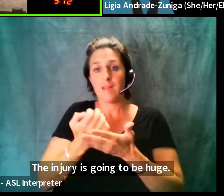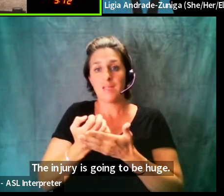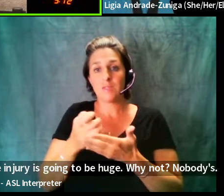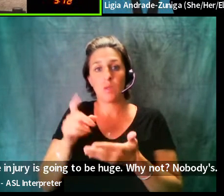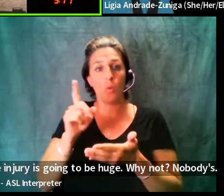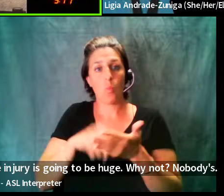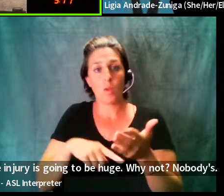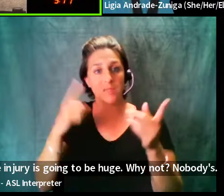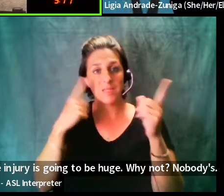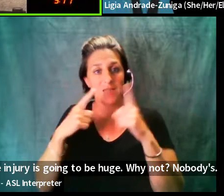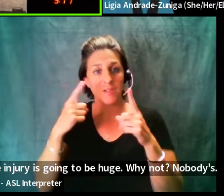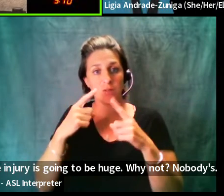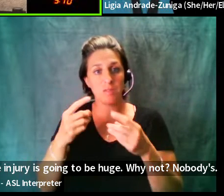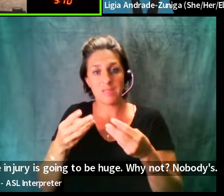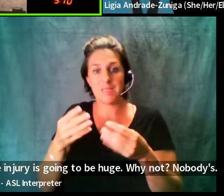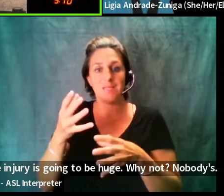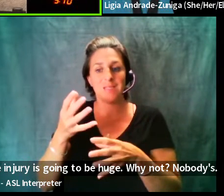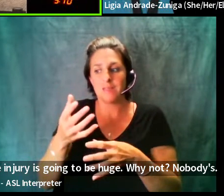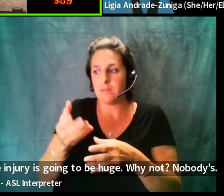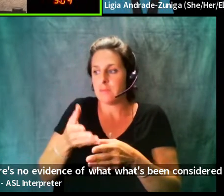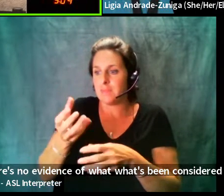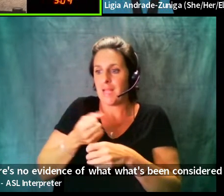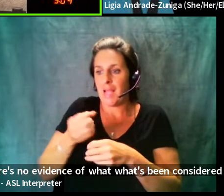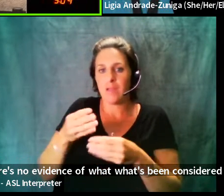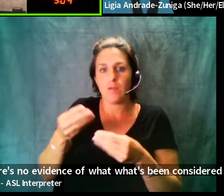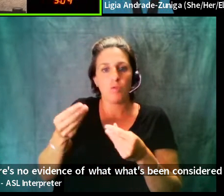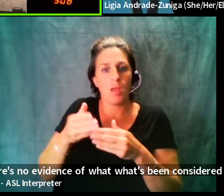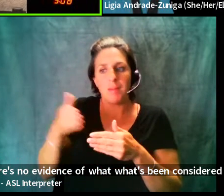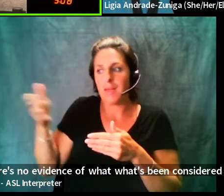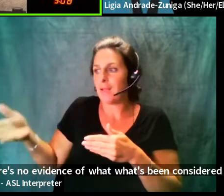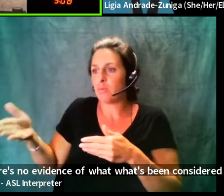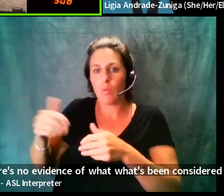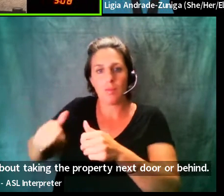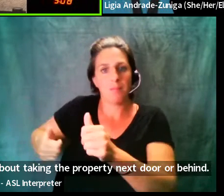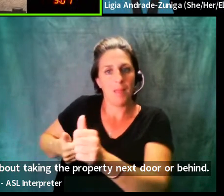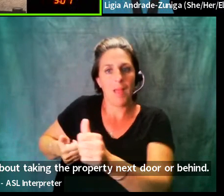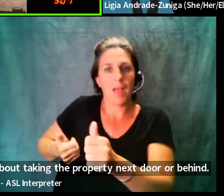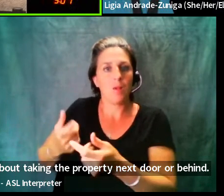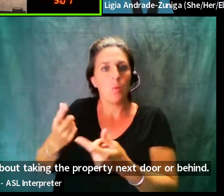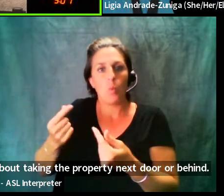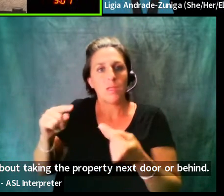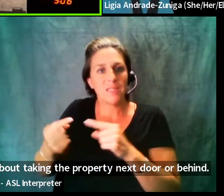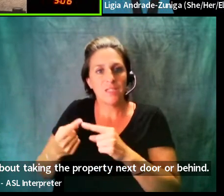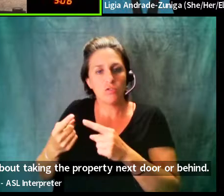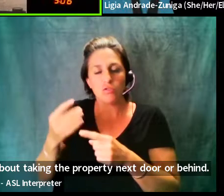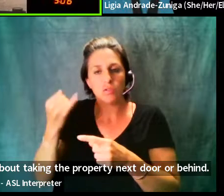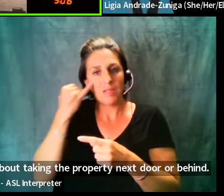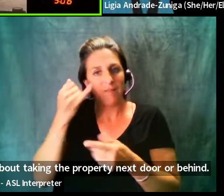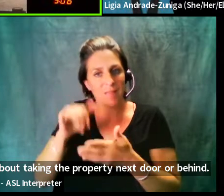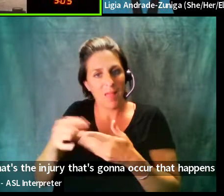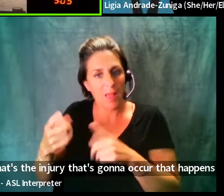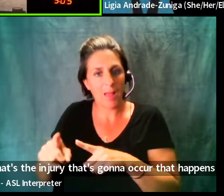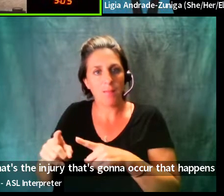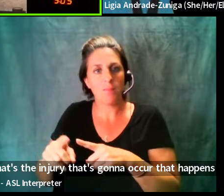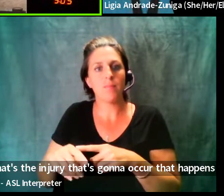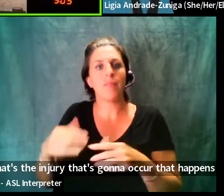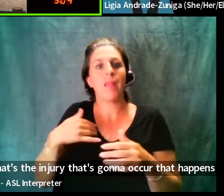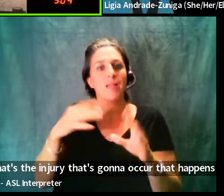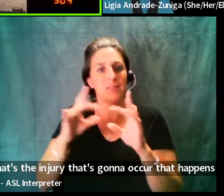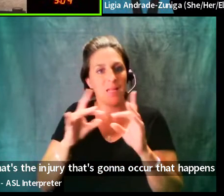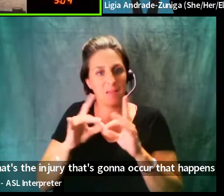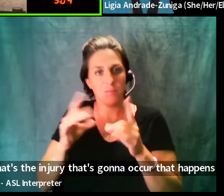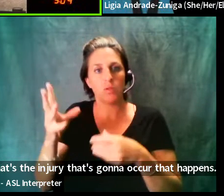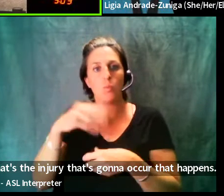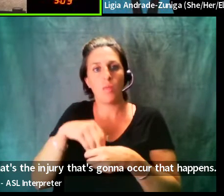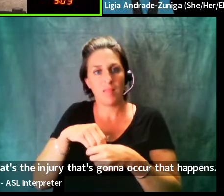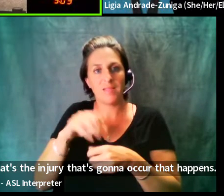been considered about taking the property next door or behind. What's the injury that's going to occur if that happens? And then there's statements within the staff